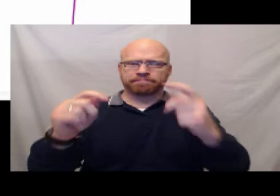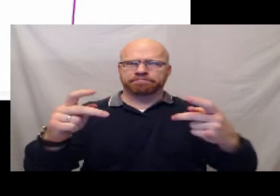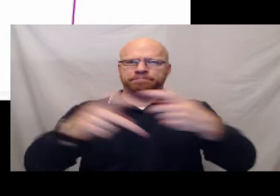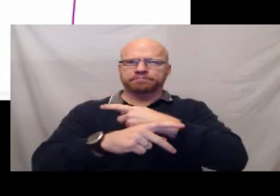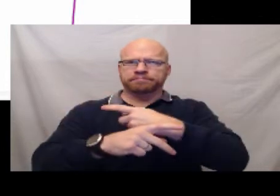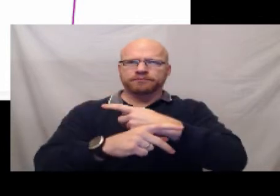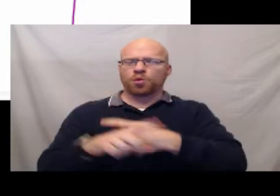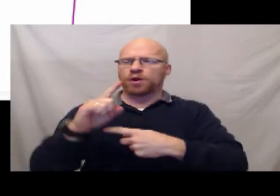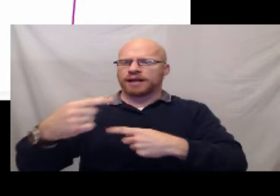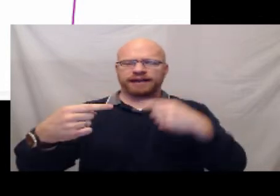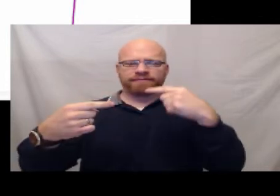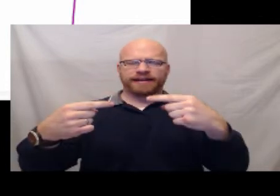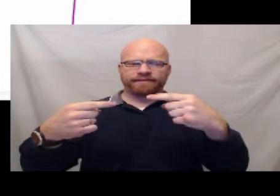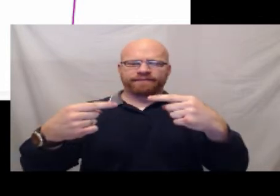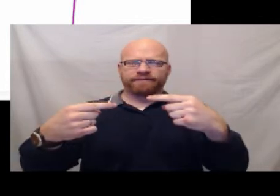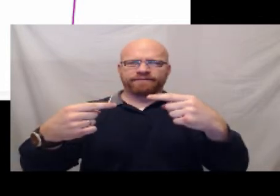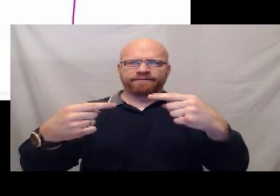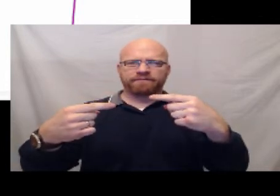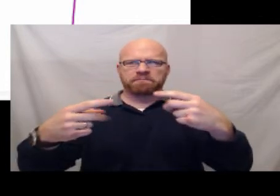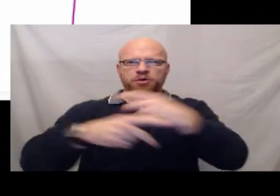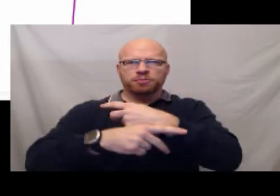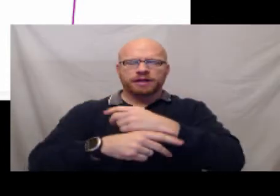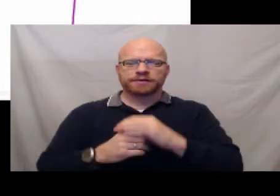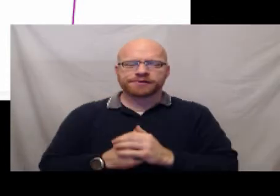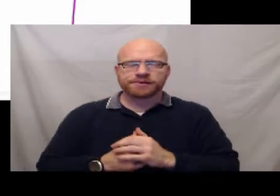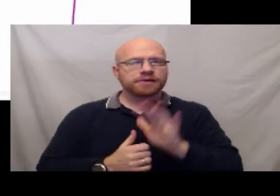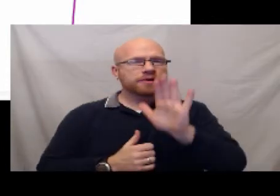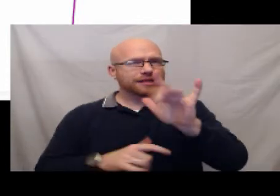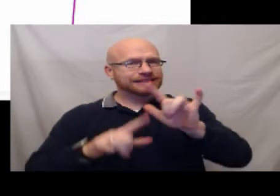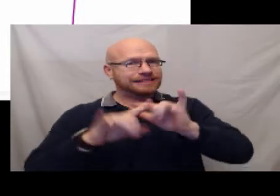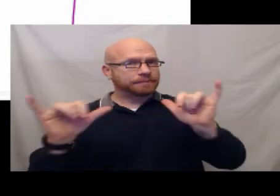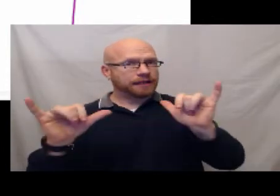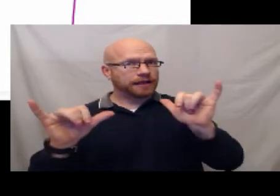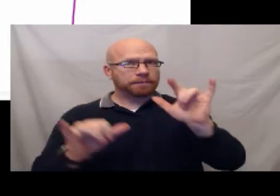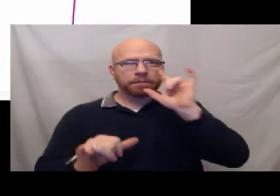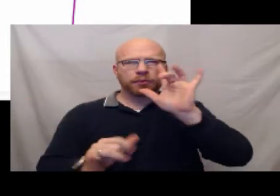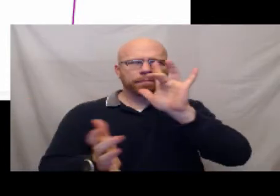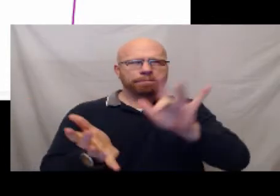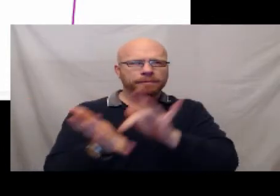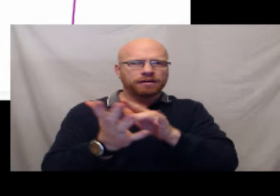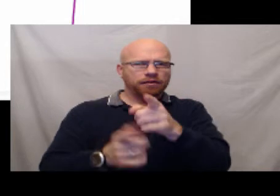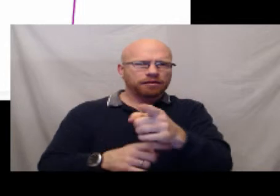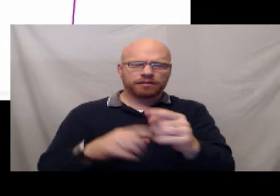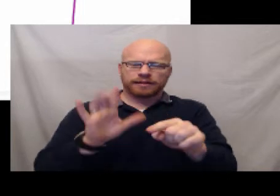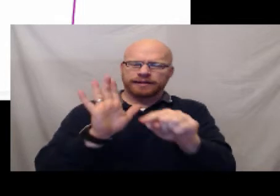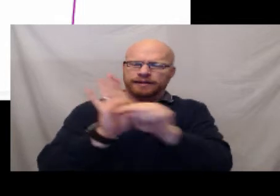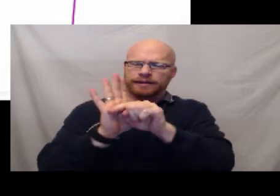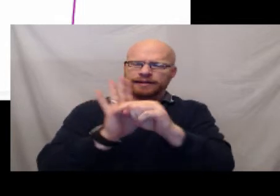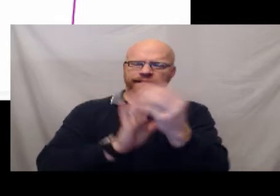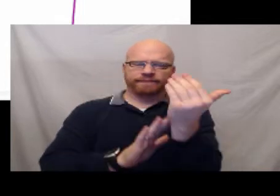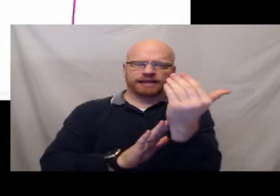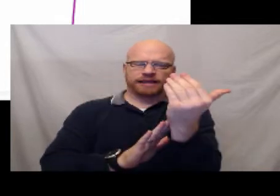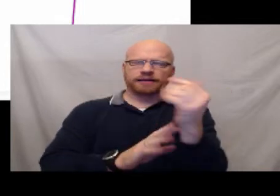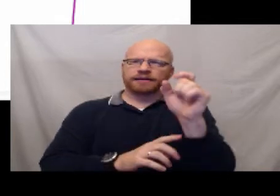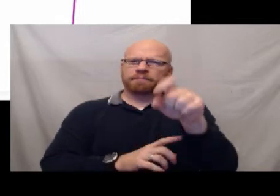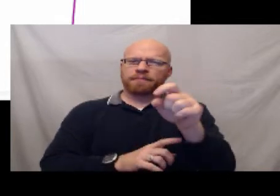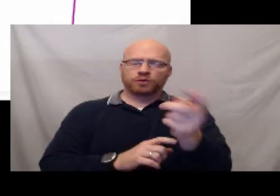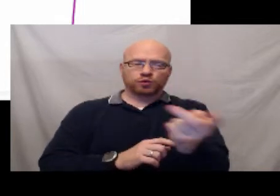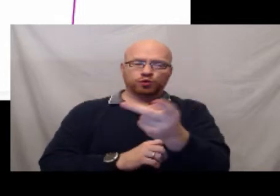Remember, with our positive 54, we can multiply positives or negatives. But if we look at our middle term, negative